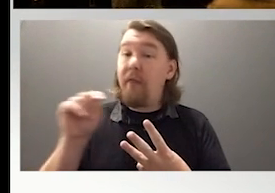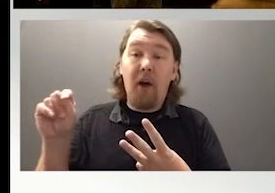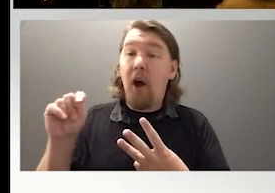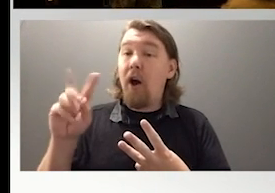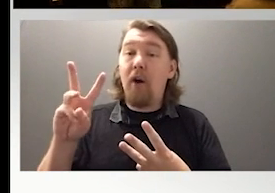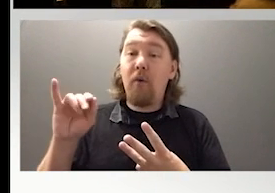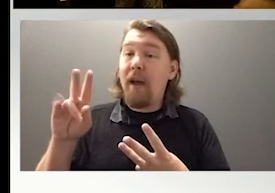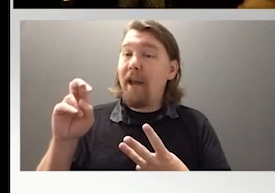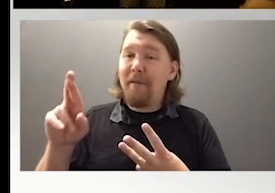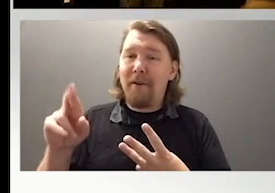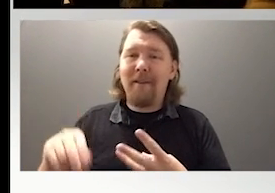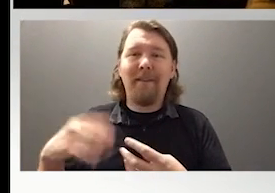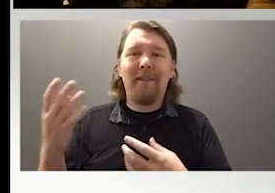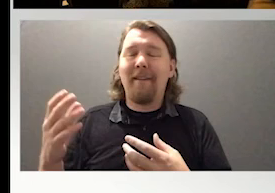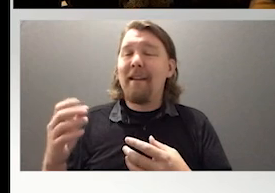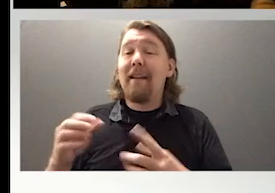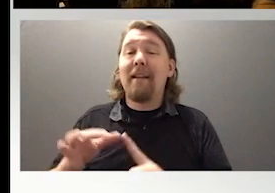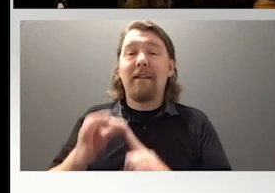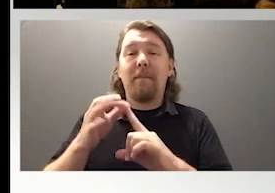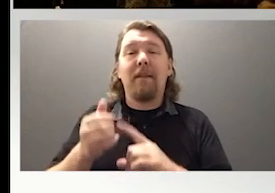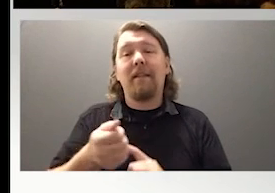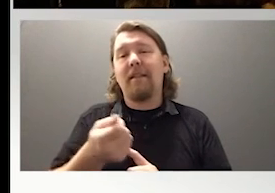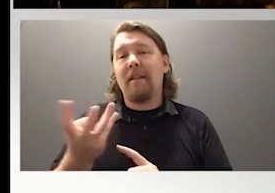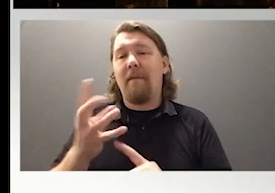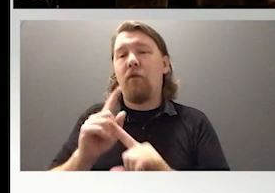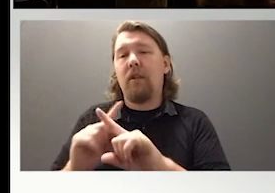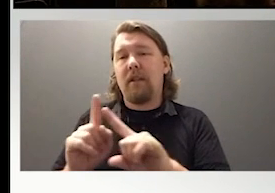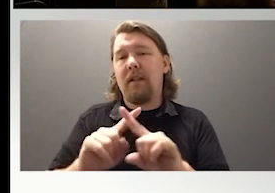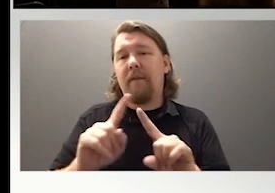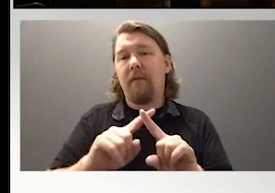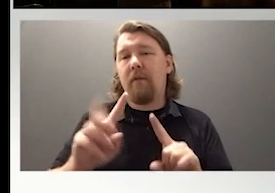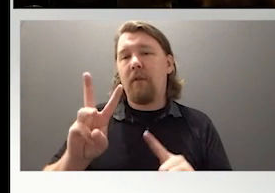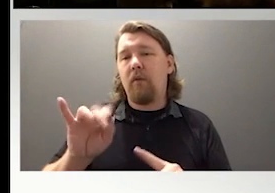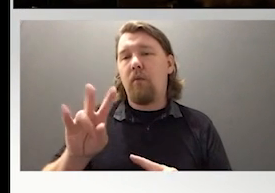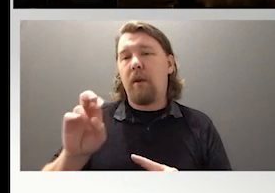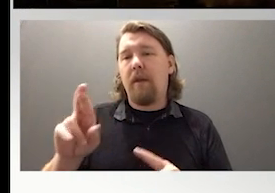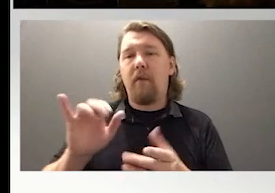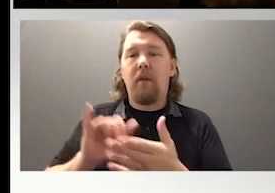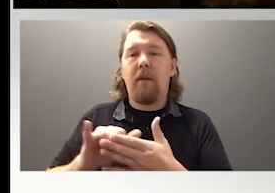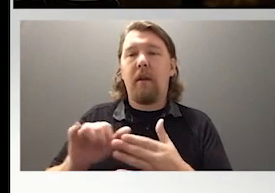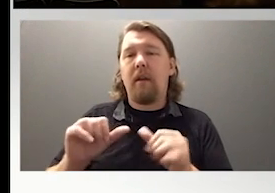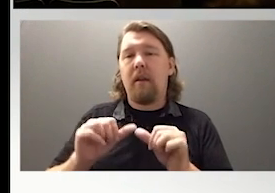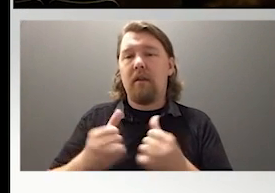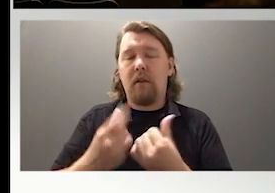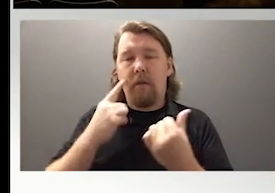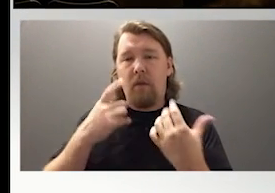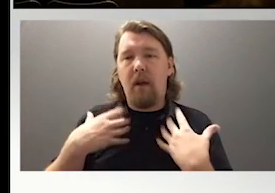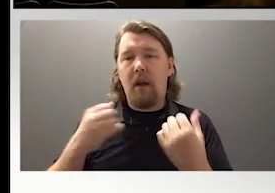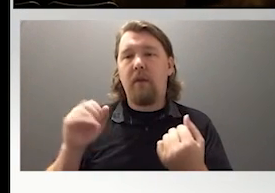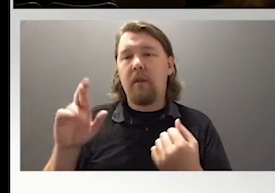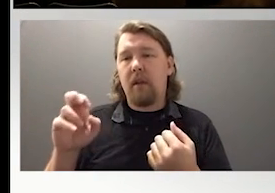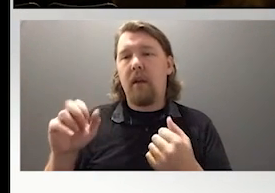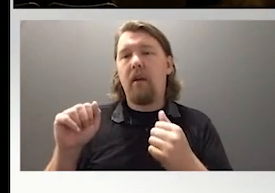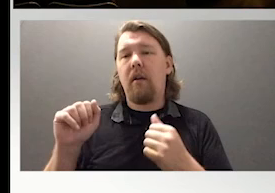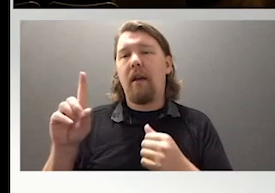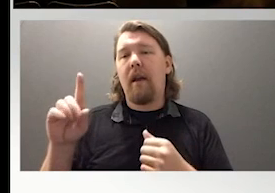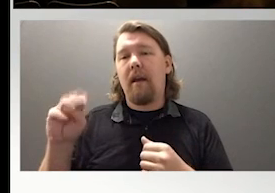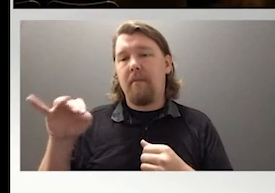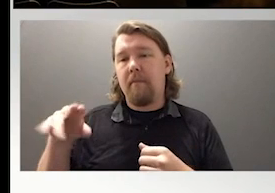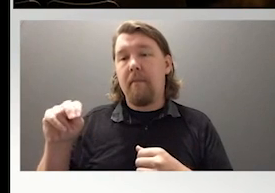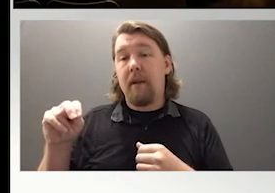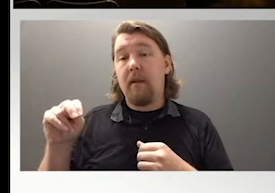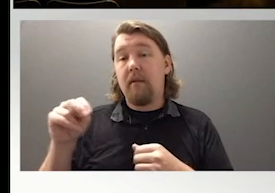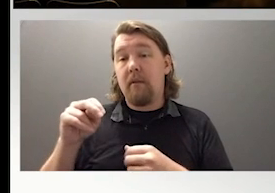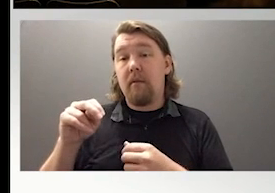yes, except that there are several different waivers that the Agency for Healthcare Administration oversees, and they delegate